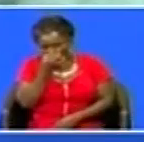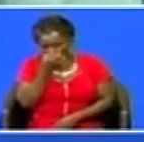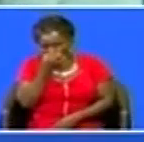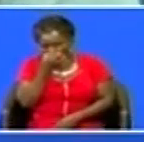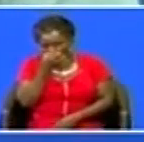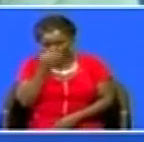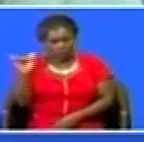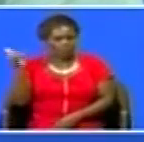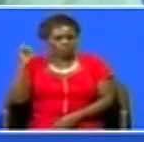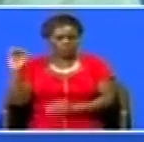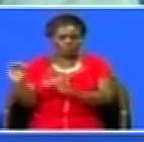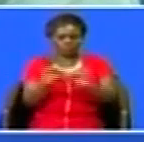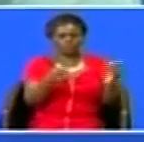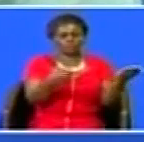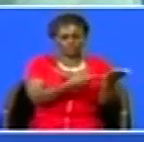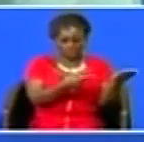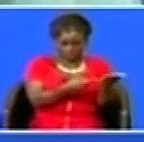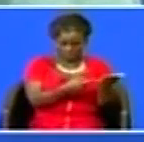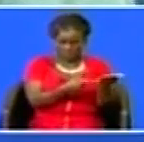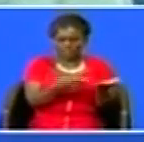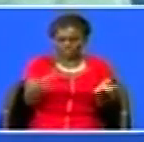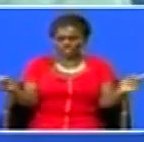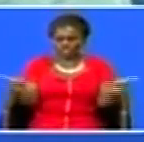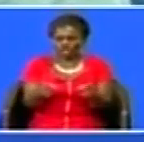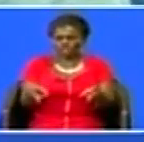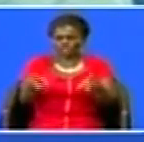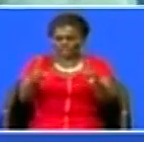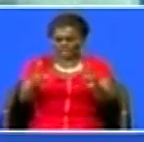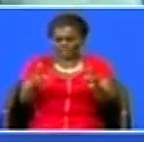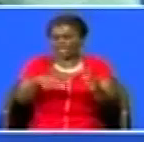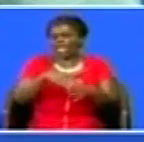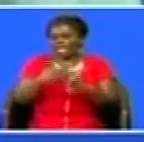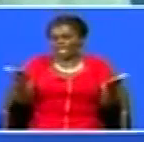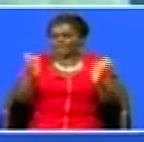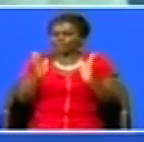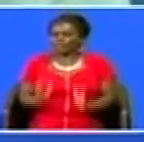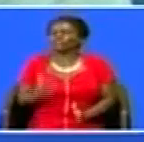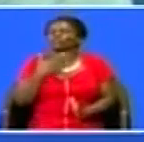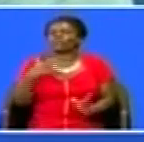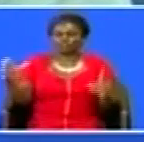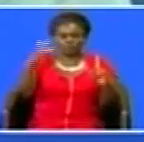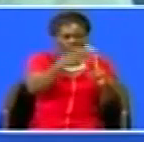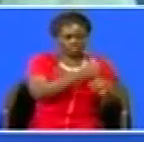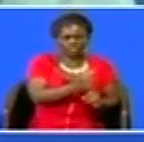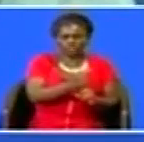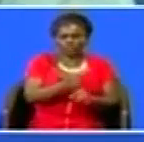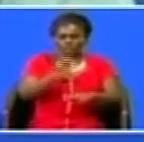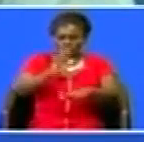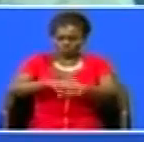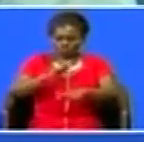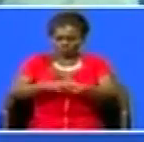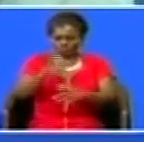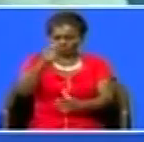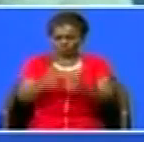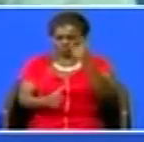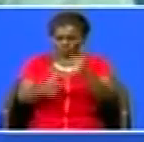Embryo transfer technology is the ultimate shortcut for any dairy farmer who will love to achieve the pedigree status for his dairy